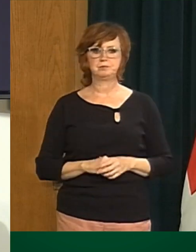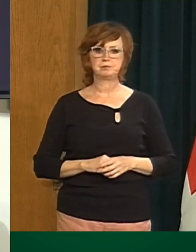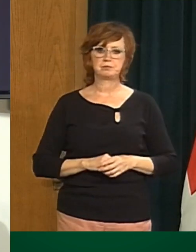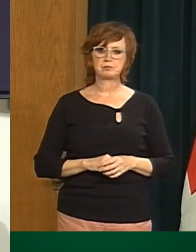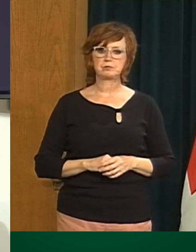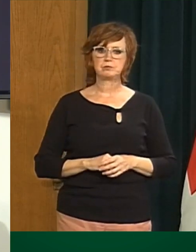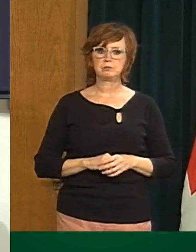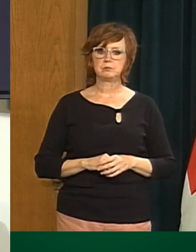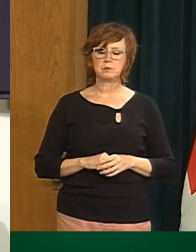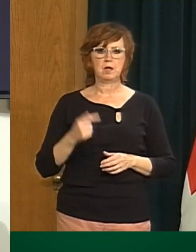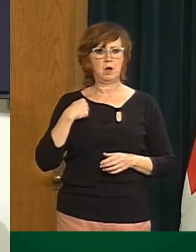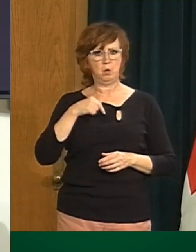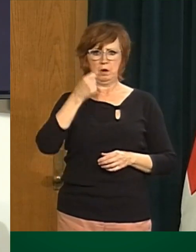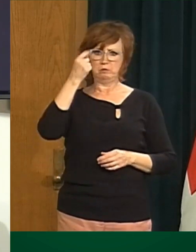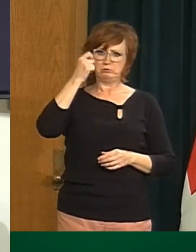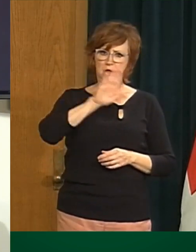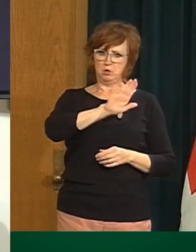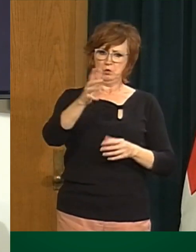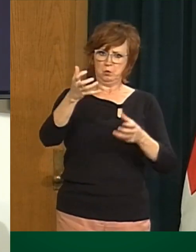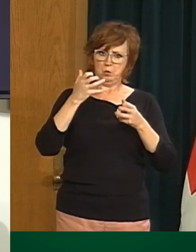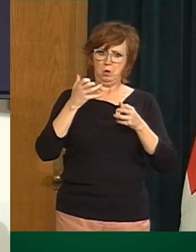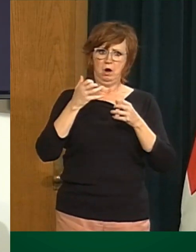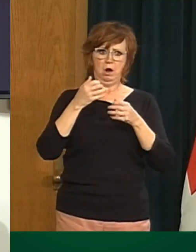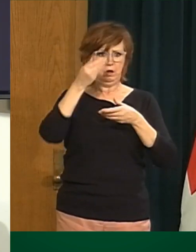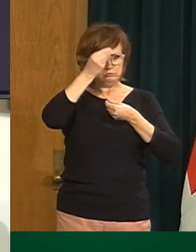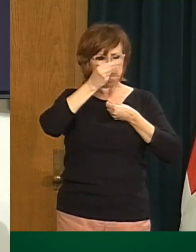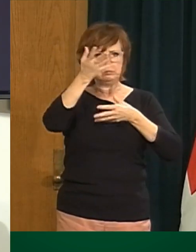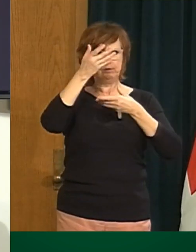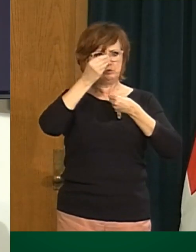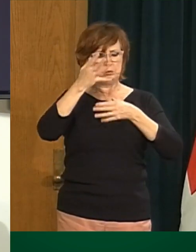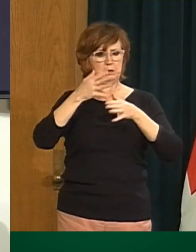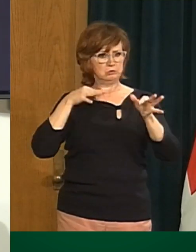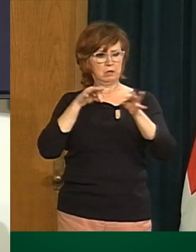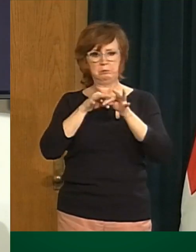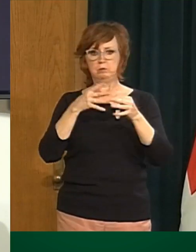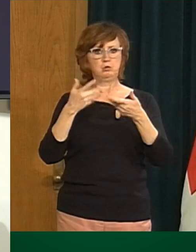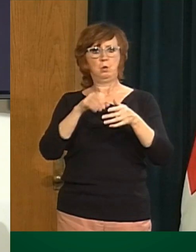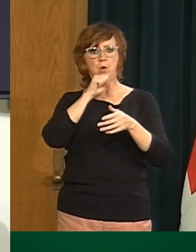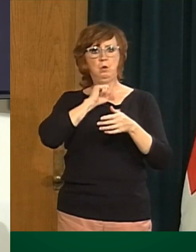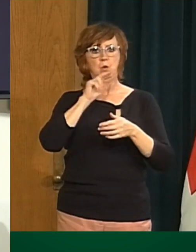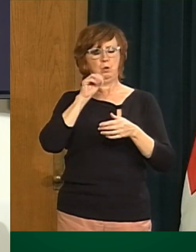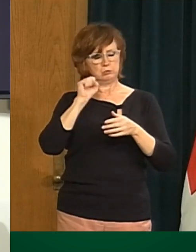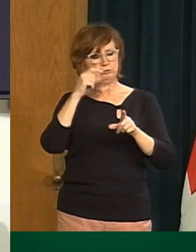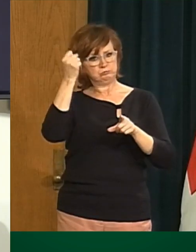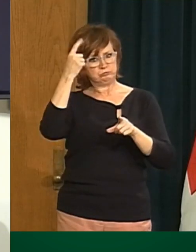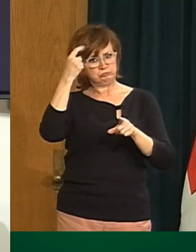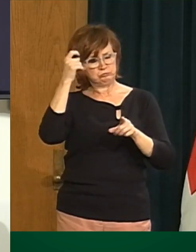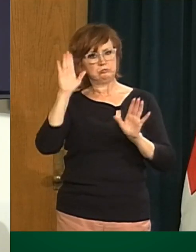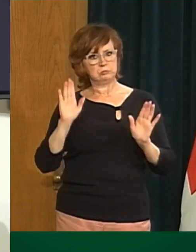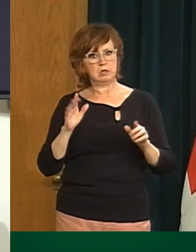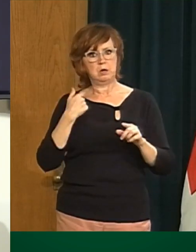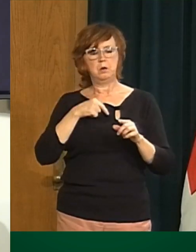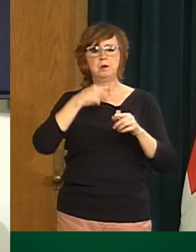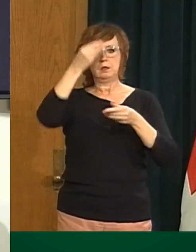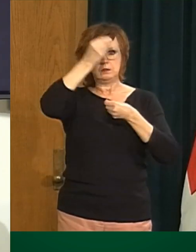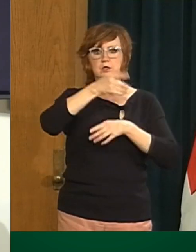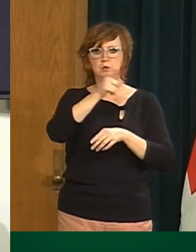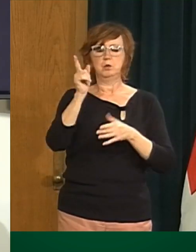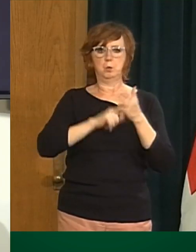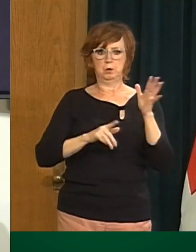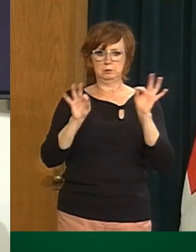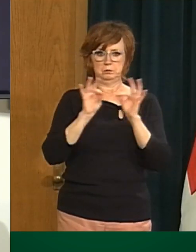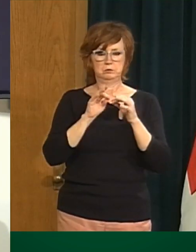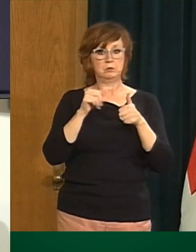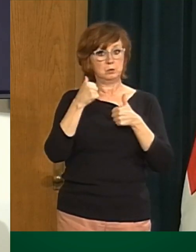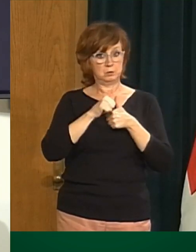Recognizing the desire for updated information, I'm going to provide a snapshot on where we are today with outbreaks. It is important for folks to recognize that the